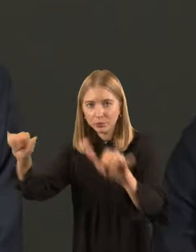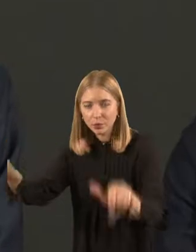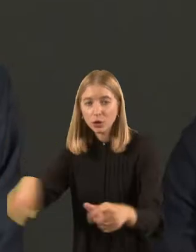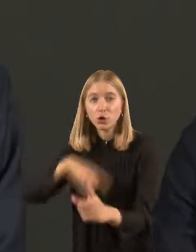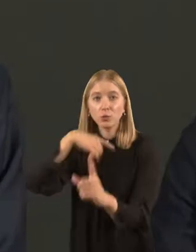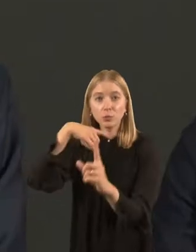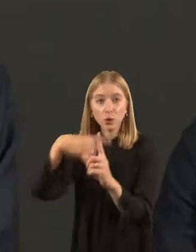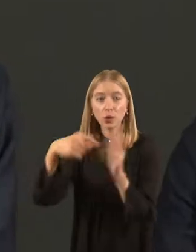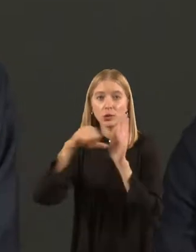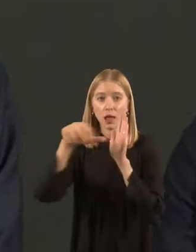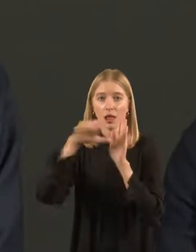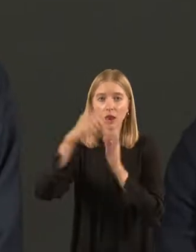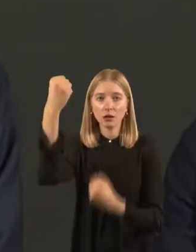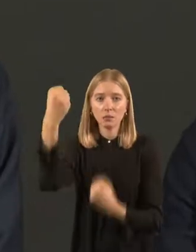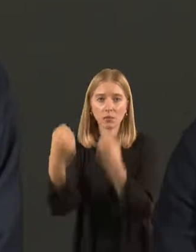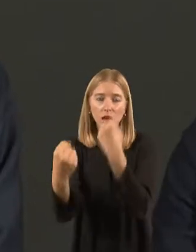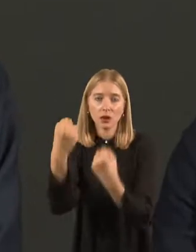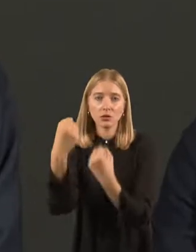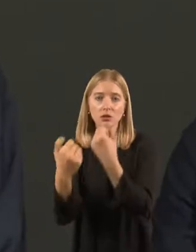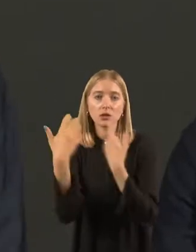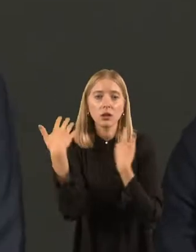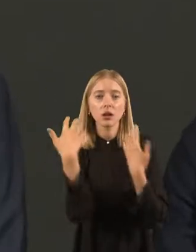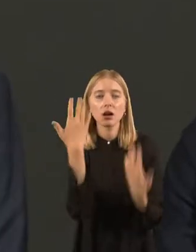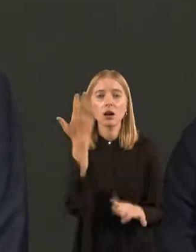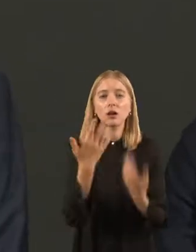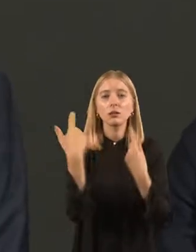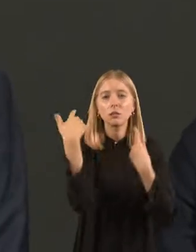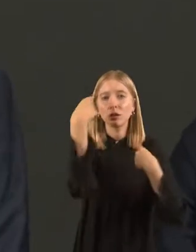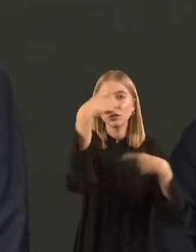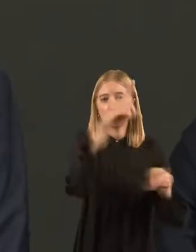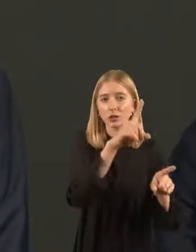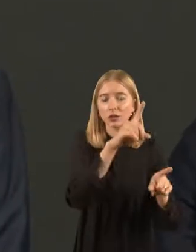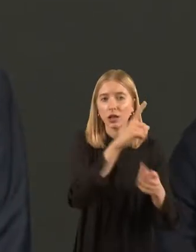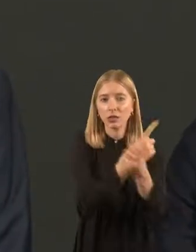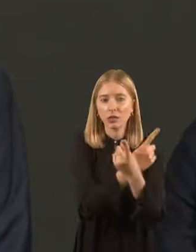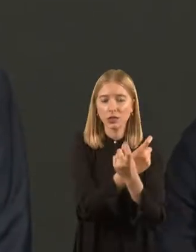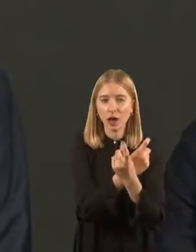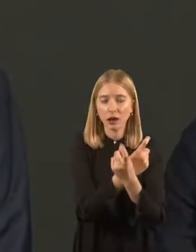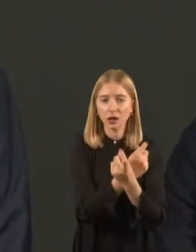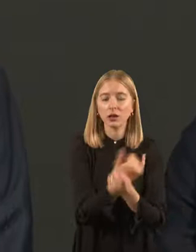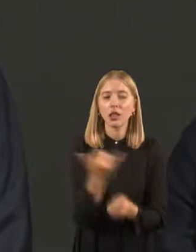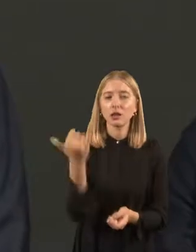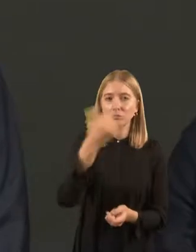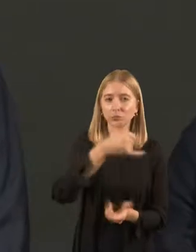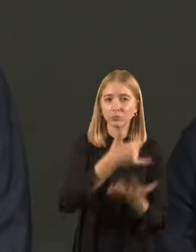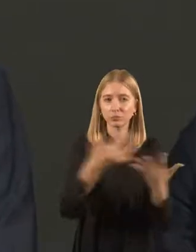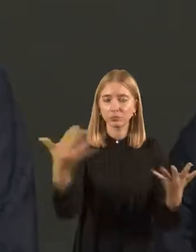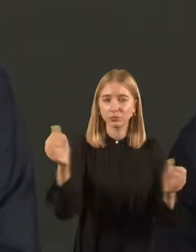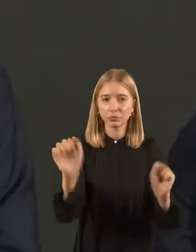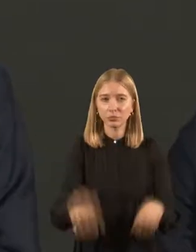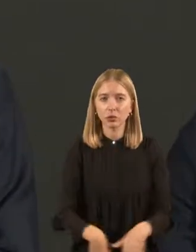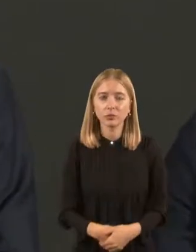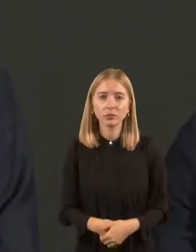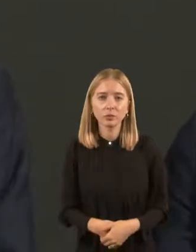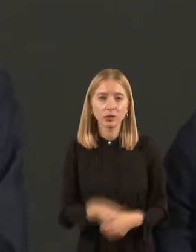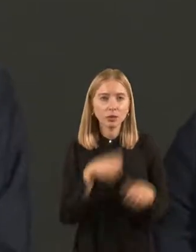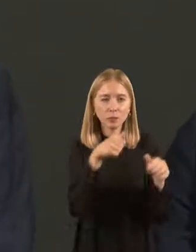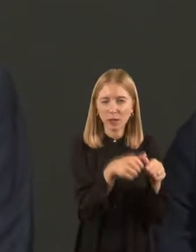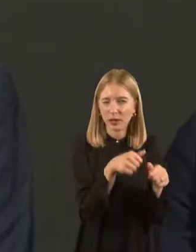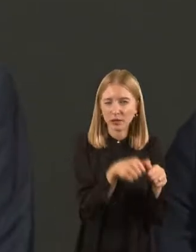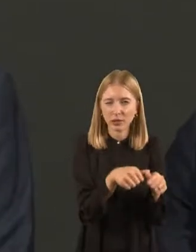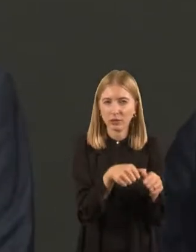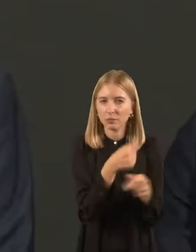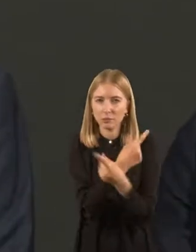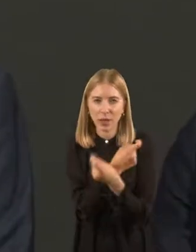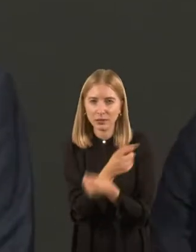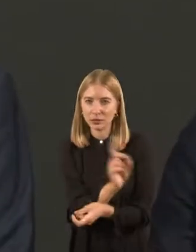all the investments in these areas. And we are also trying to develop